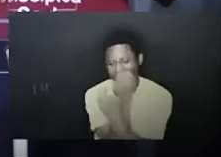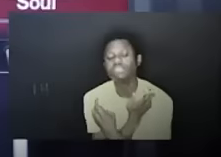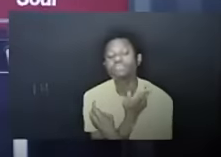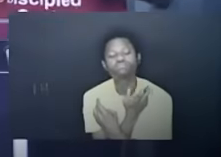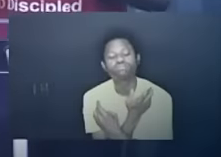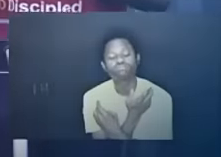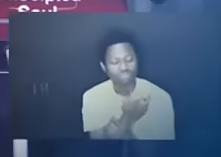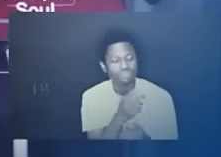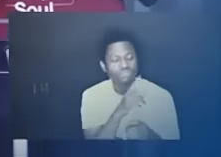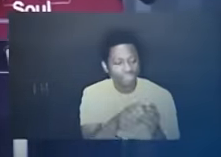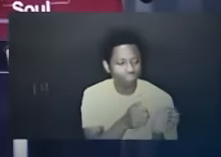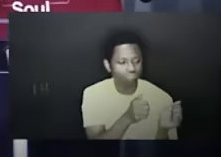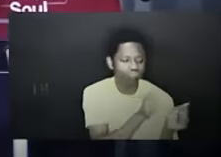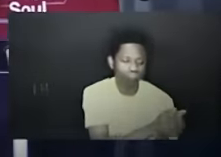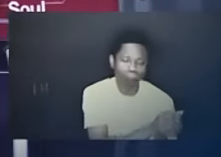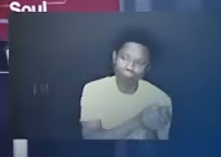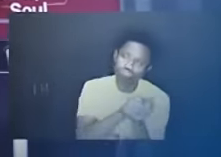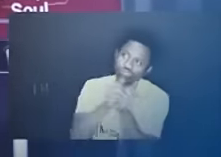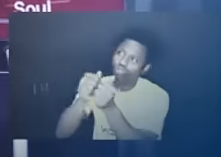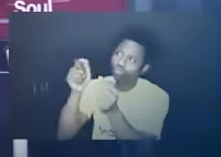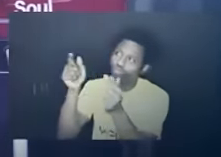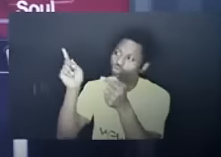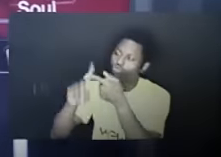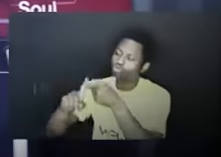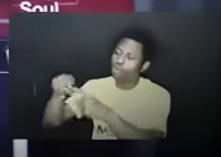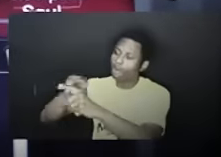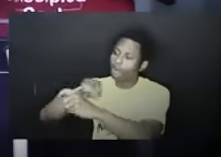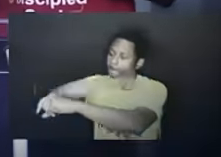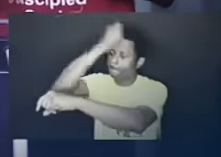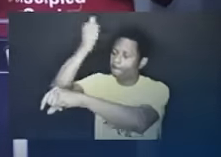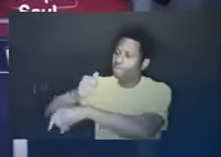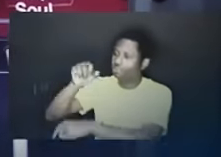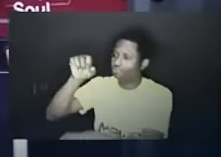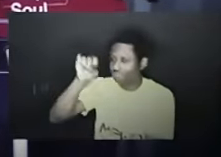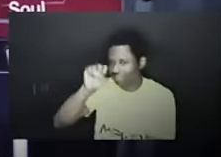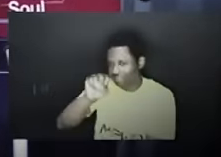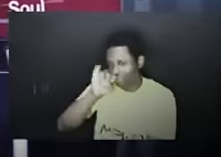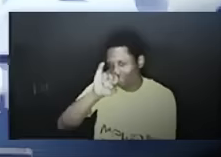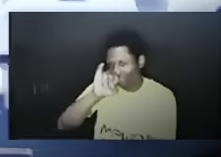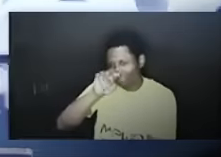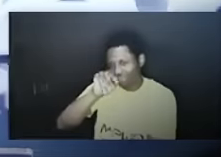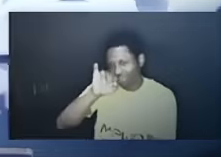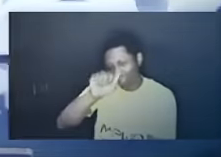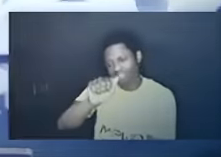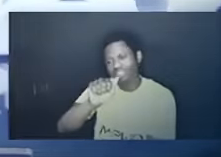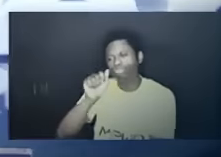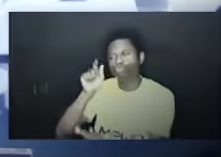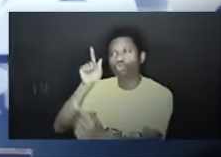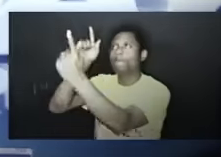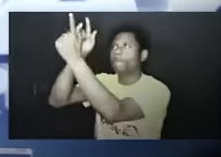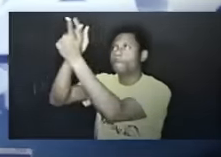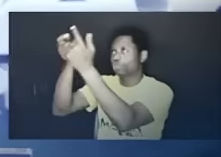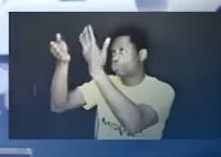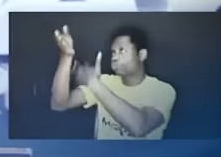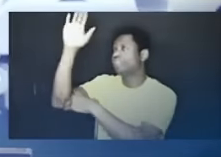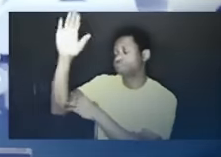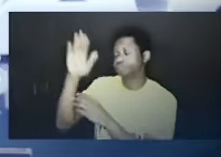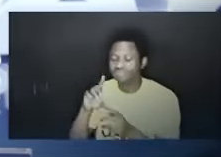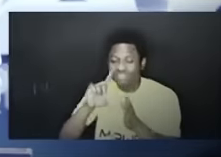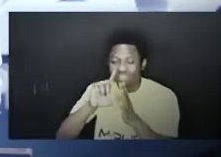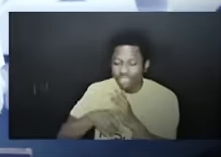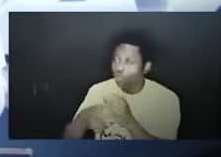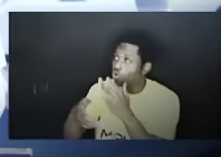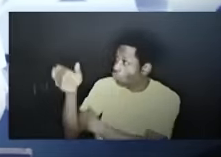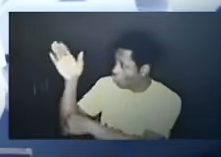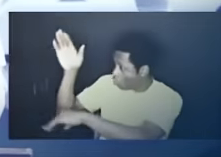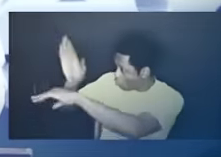our one no, I was seen and people to meet the Lord. Now, when you and Yami Edias here and called to go with him to the promised land. Then, when what fell